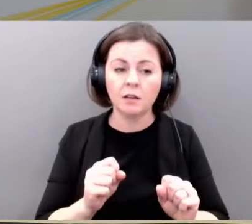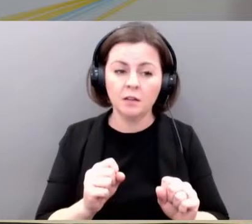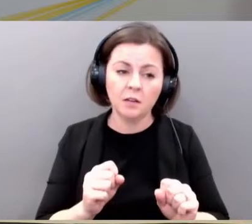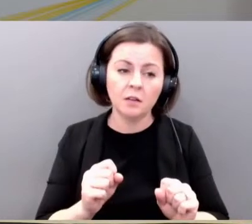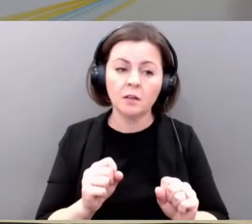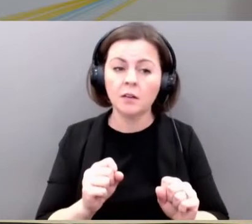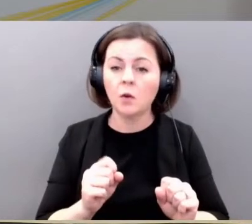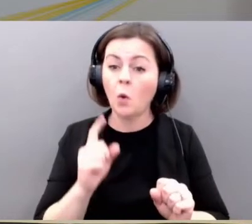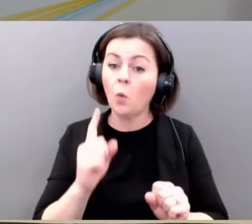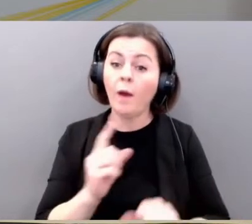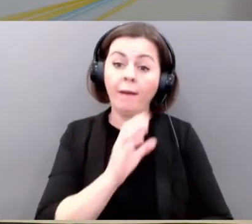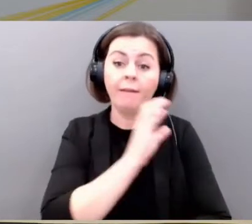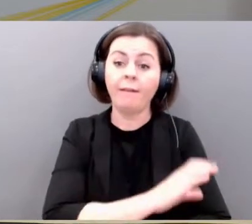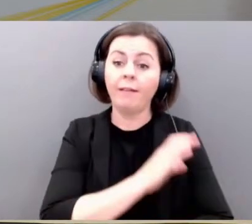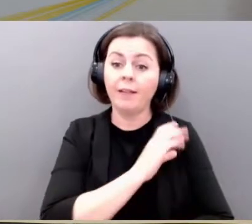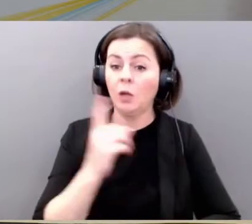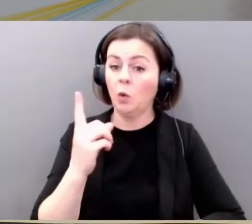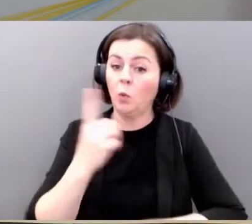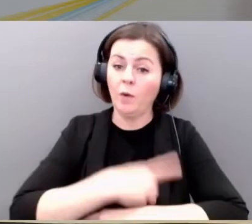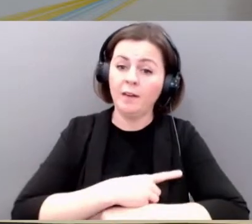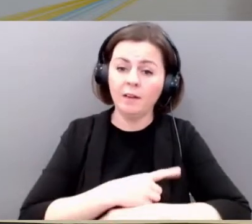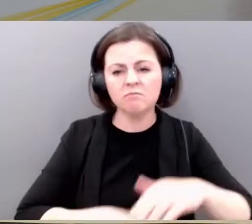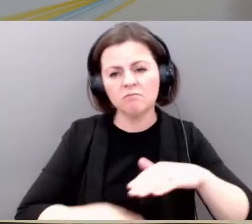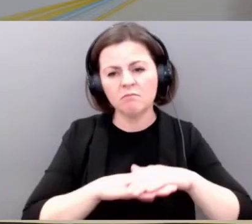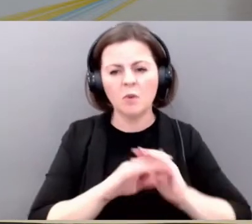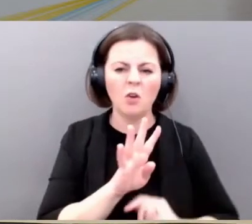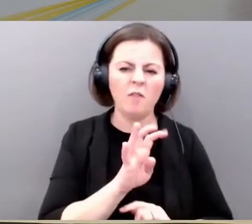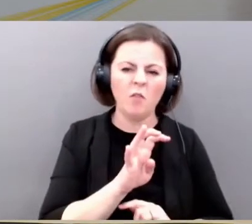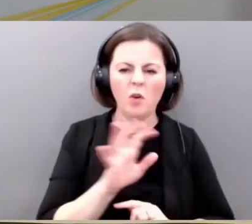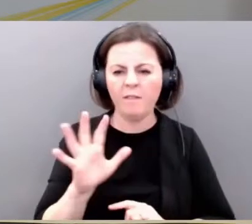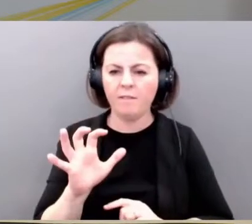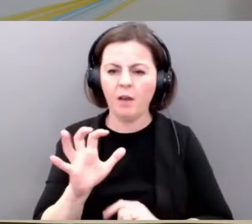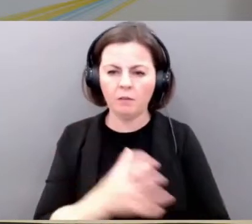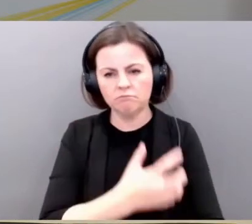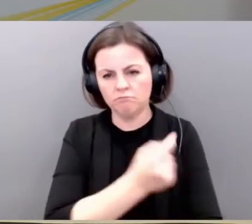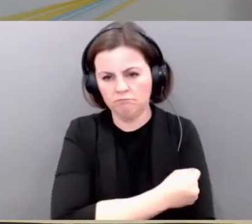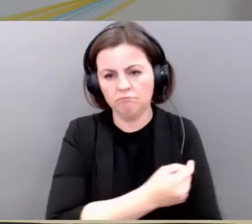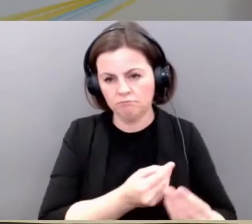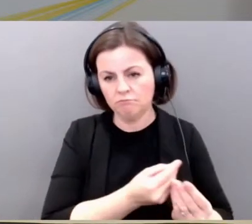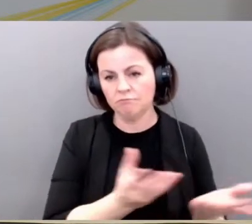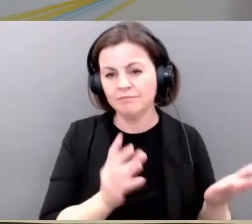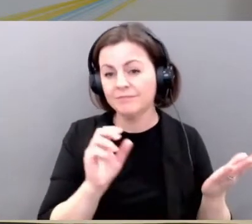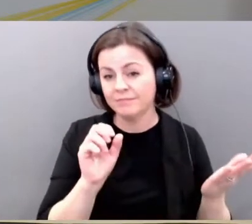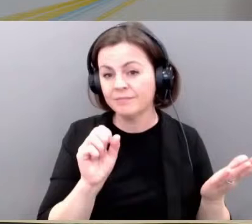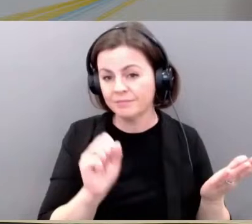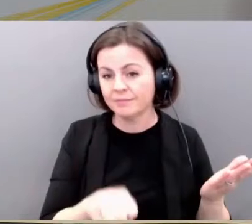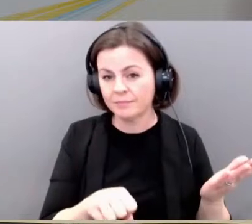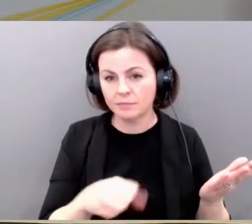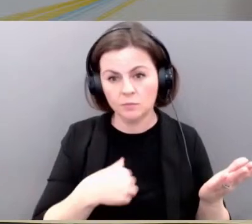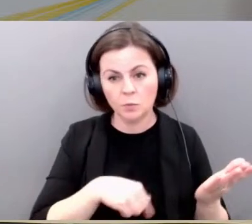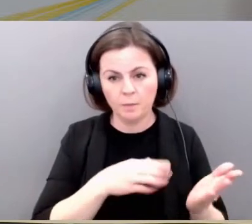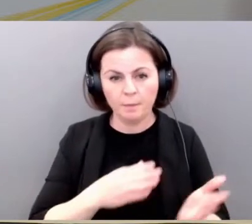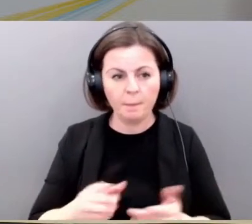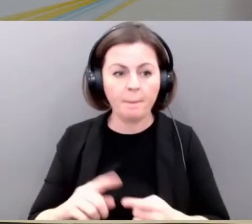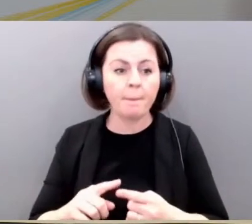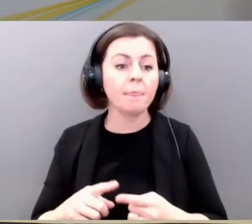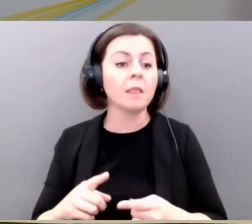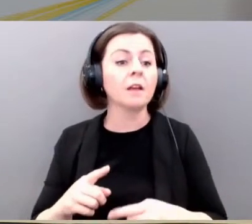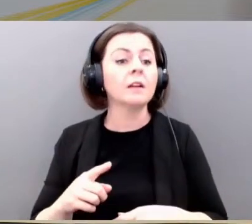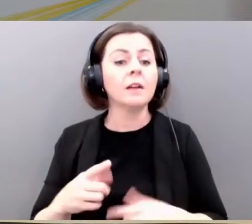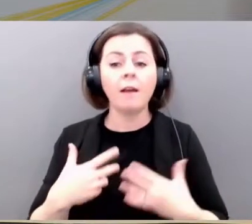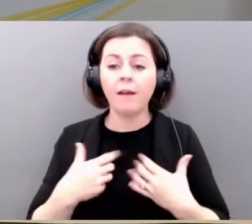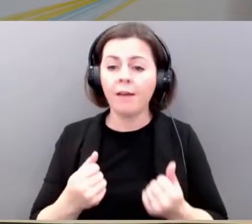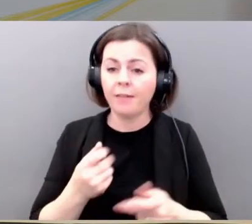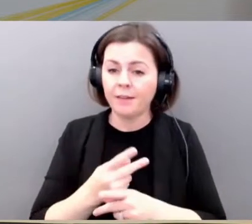one clinic day. And so that's what we'll be doing. The healthcare workers, both long-term care